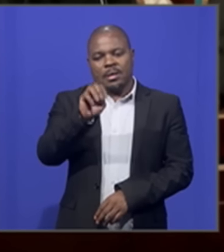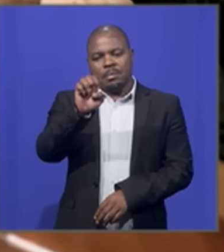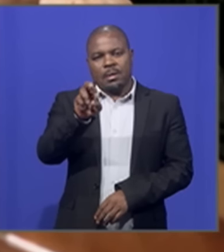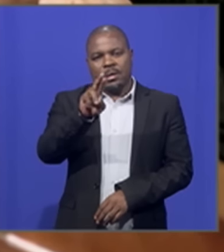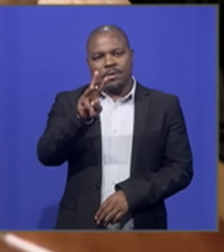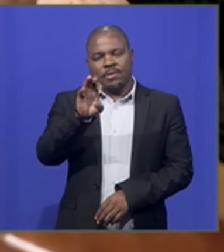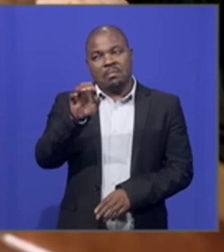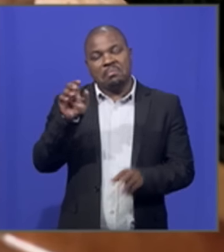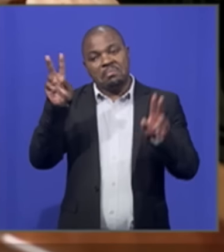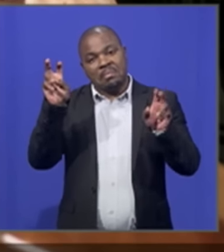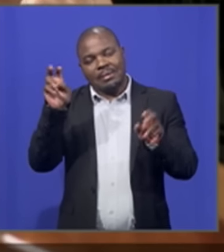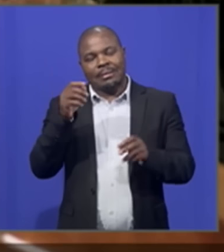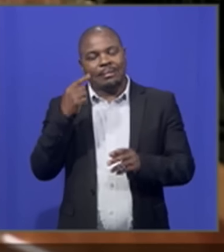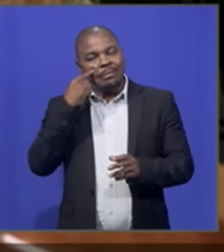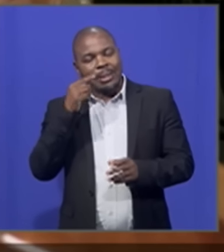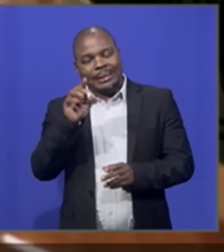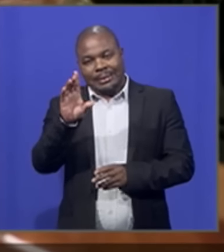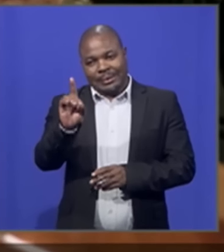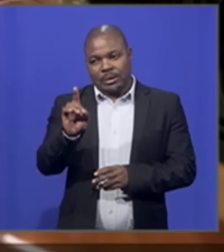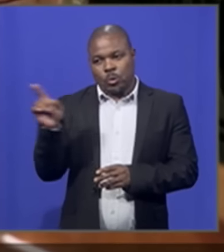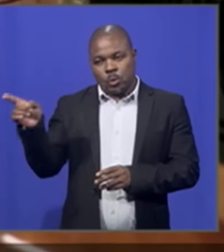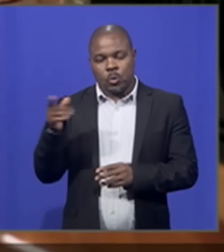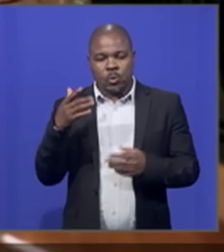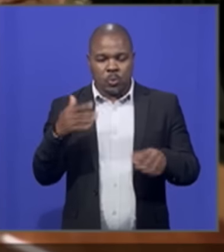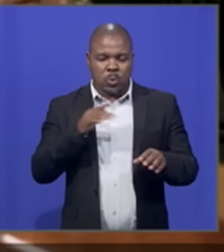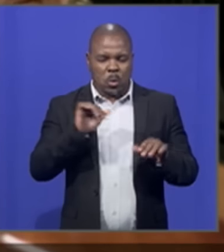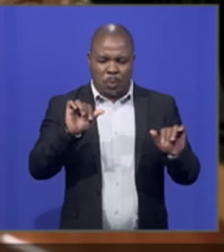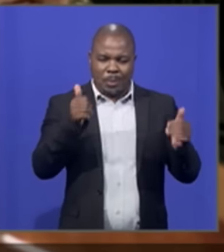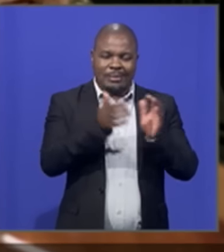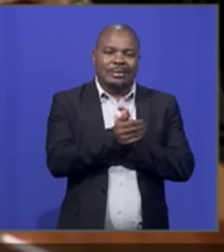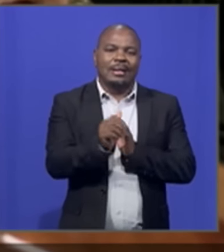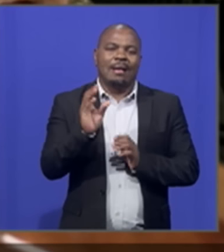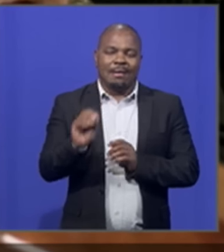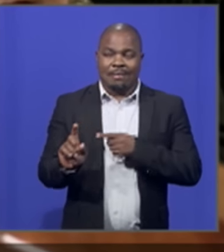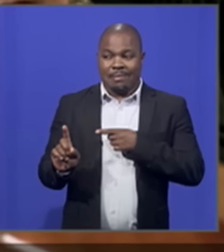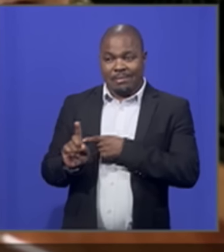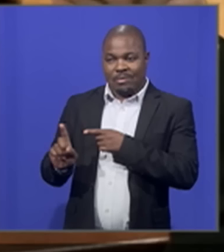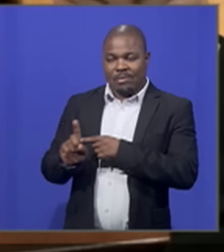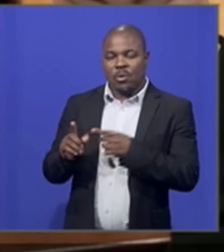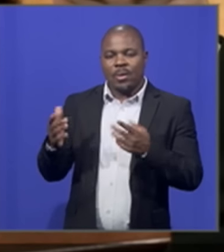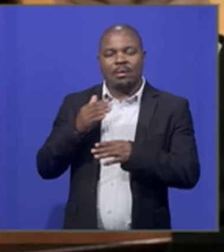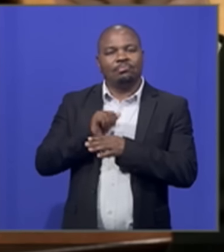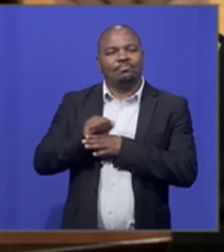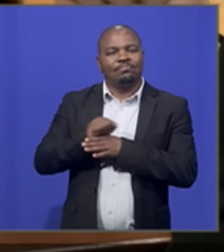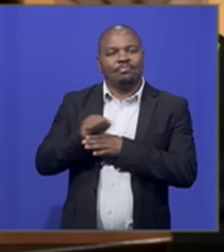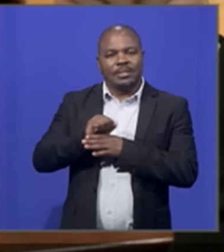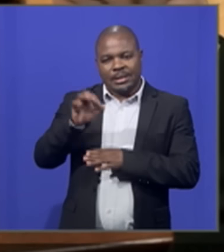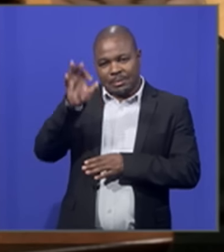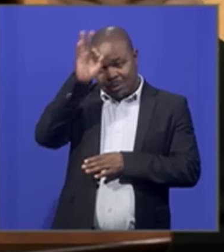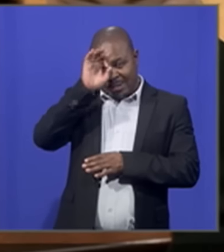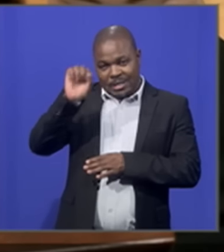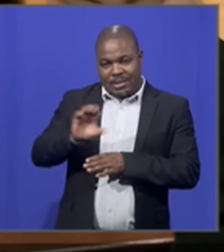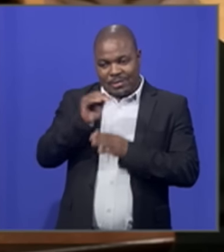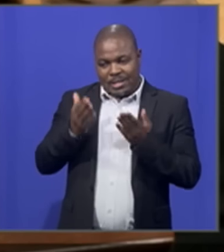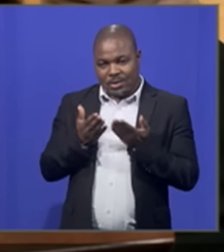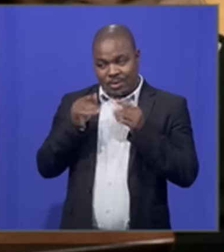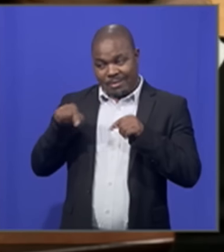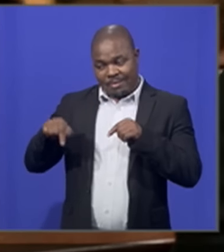filwe tlhatlo ye o tseneletsego ya godimo go bara sethunya wa maetemogelo a wa ikgethilego ka ditirelong tša sephodisa sa Afrika Borwa.